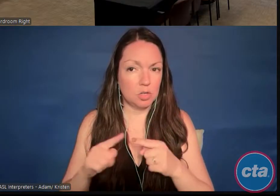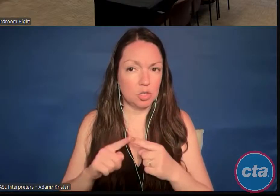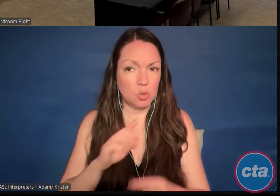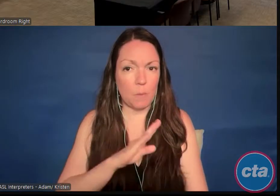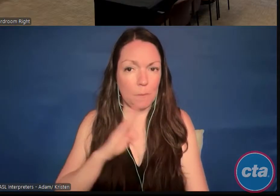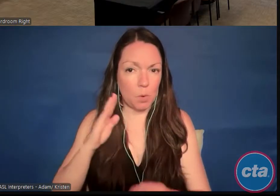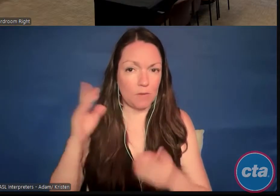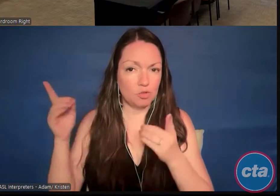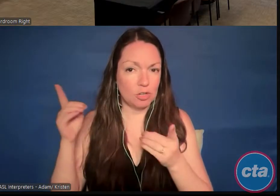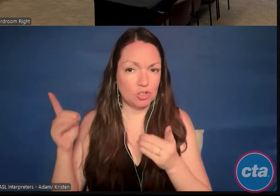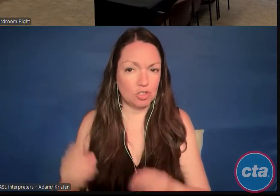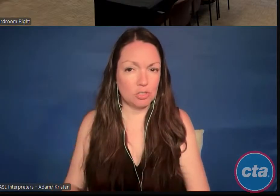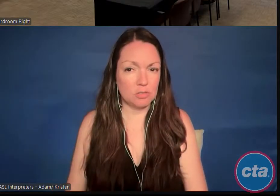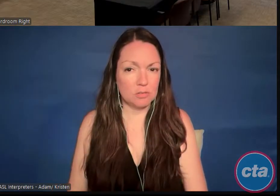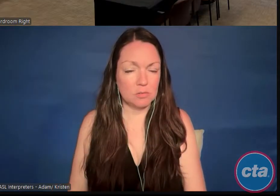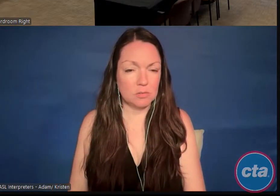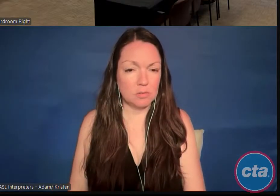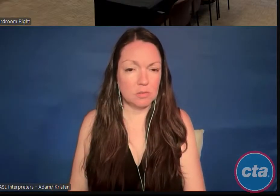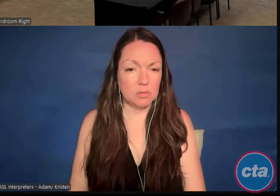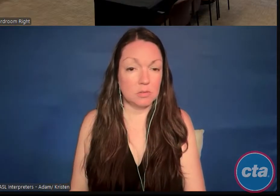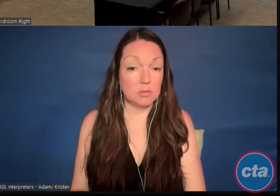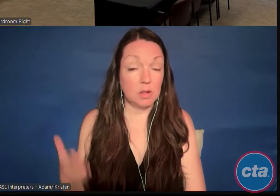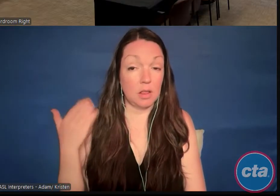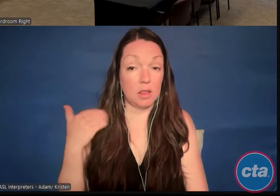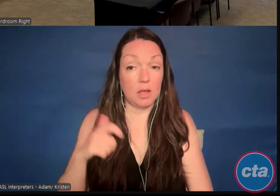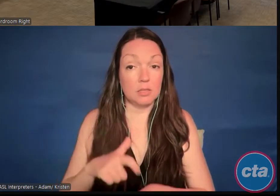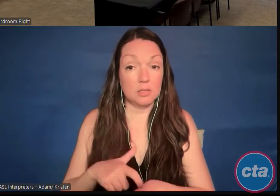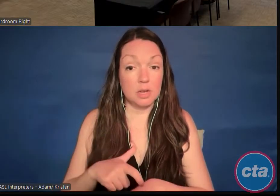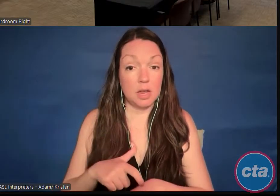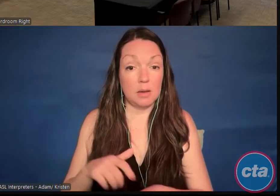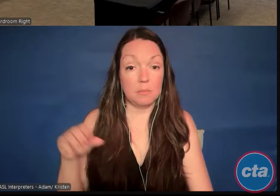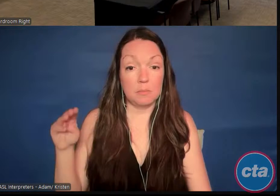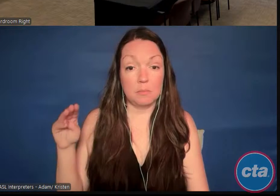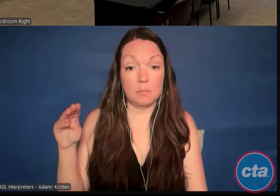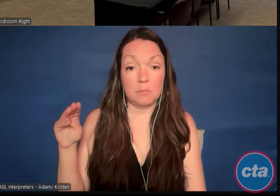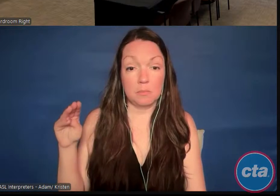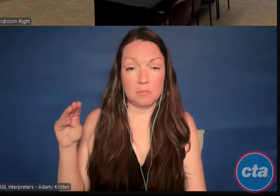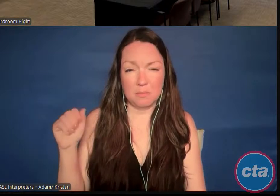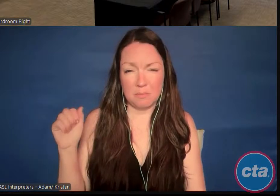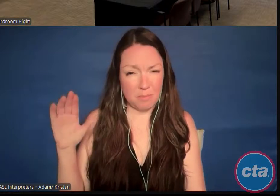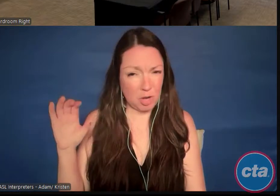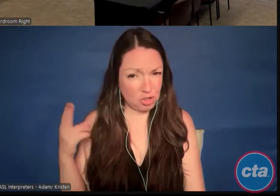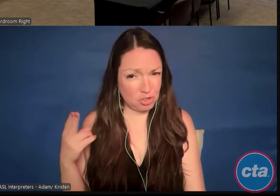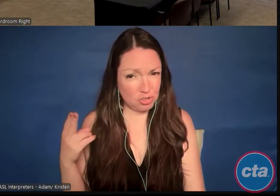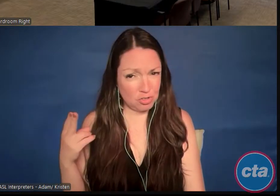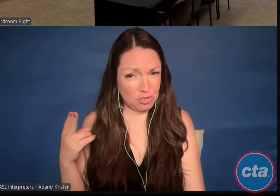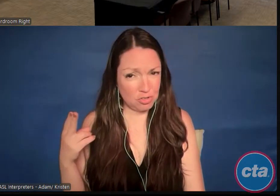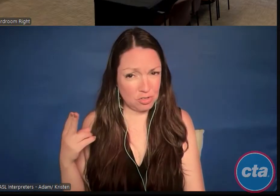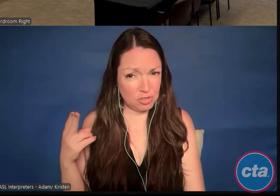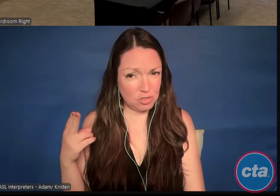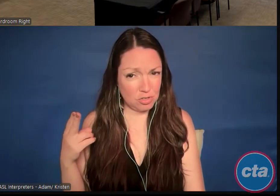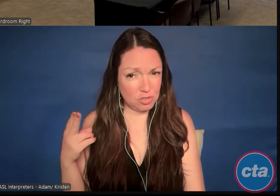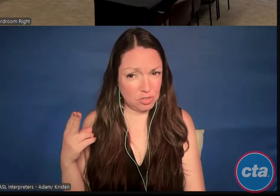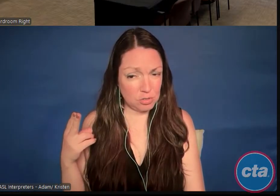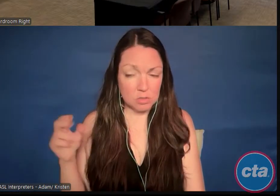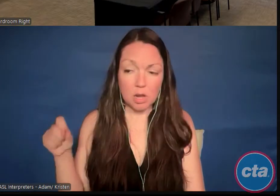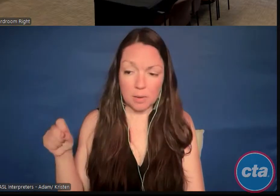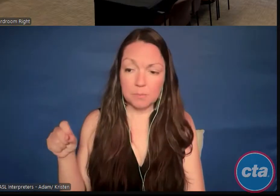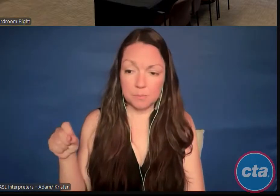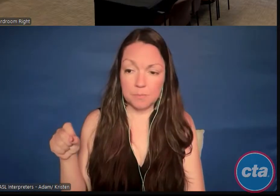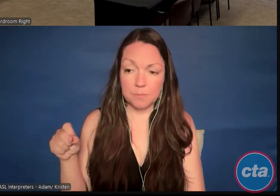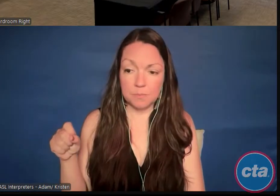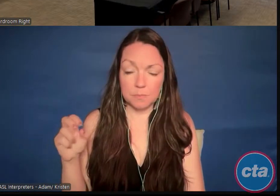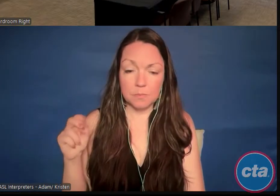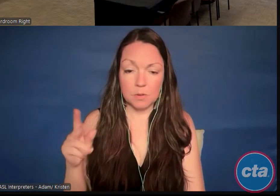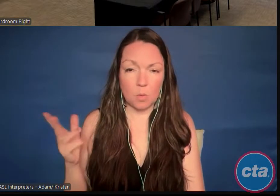directors? Last time I gave a report was in March. Okay. Yeah, what did